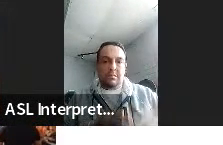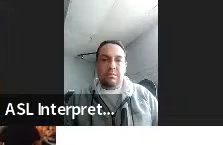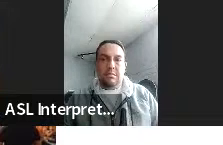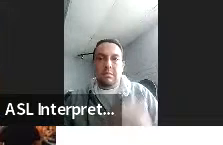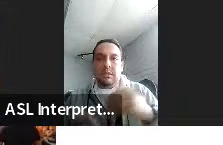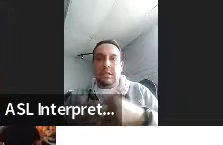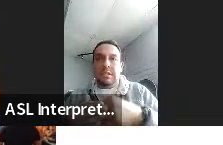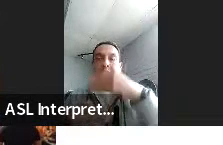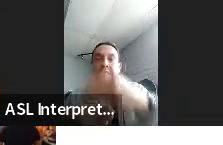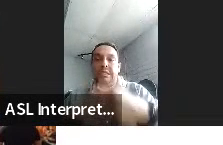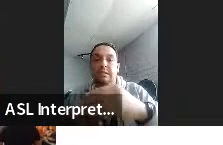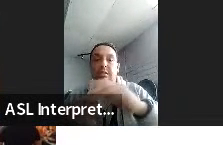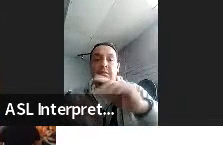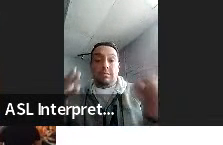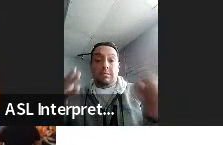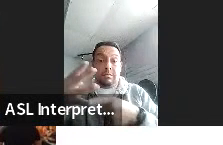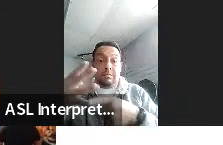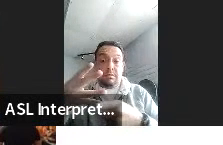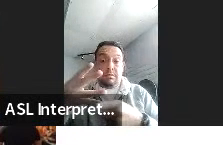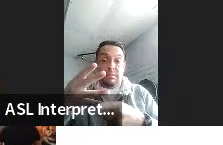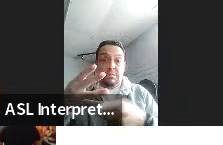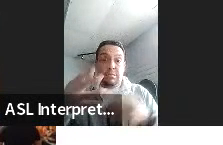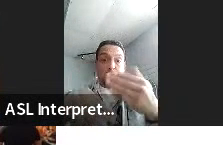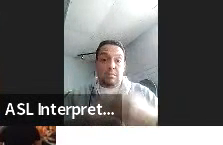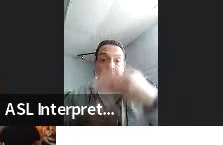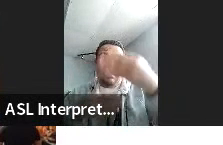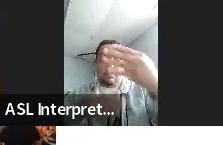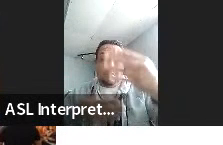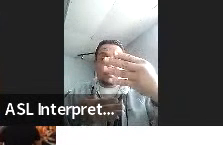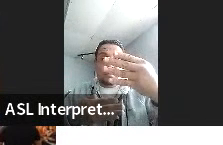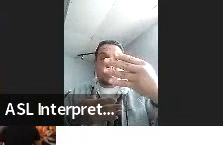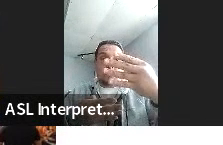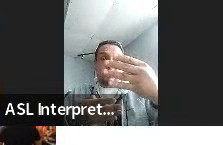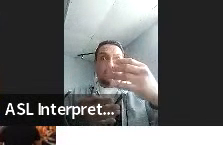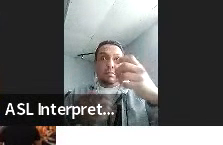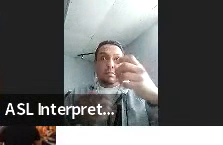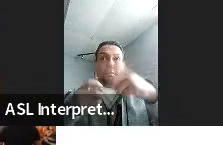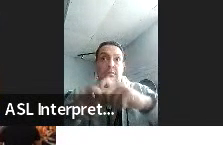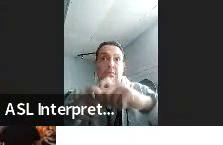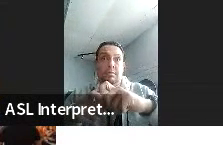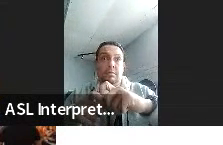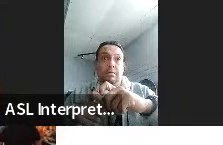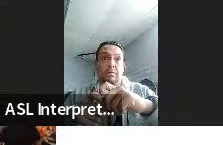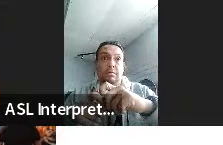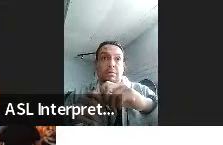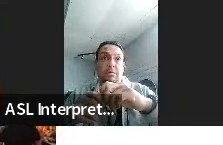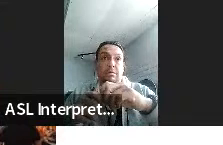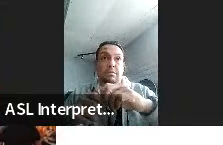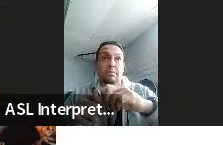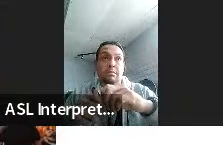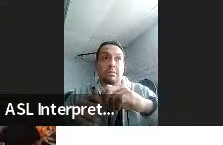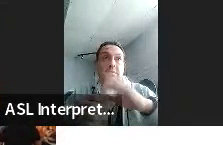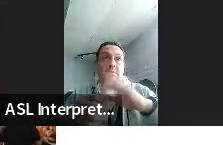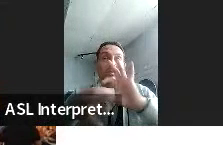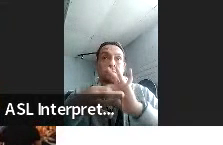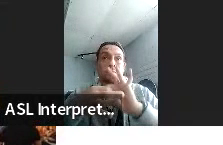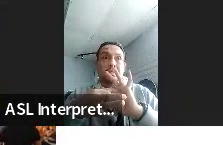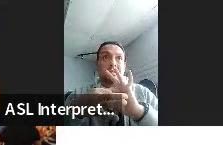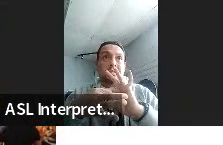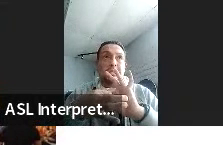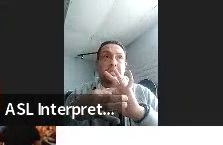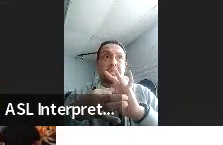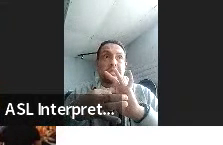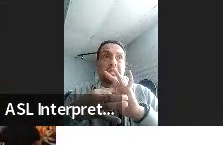Proposal 4 would expand opportunities for commercial uses above the ground floor. In a residential building today, for the most part, you